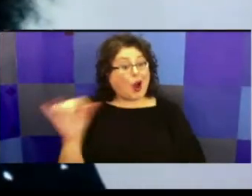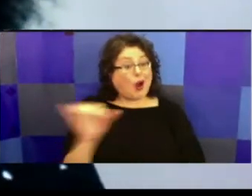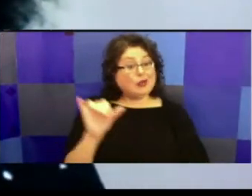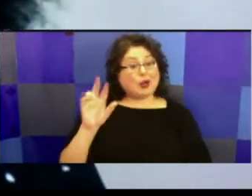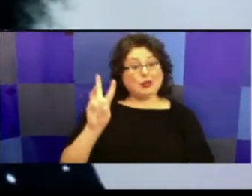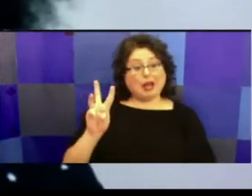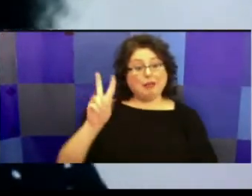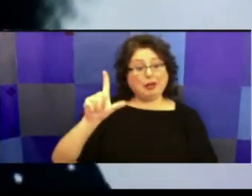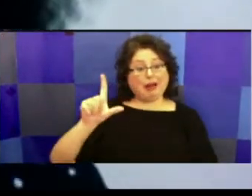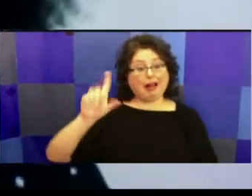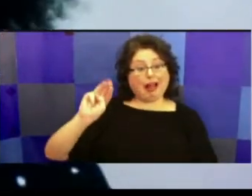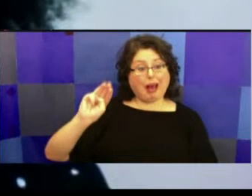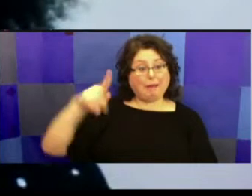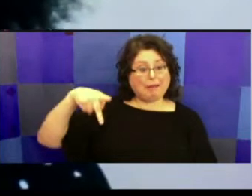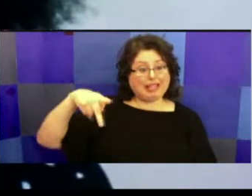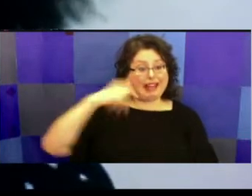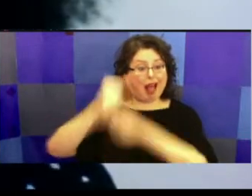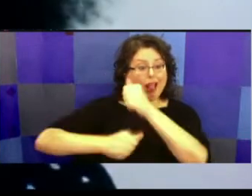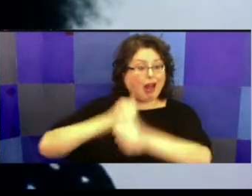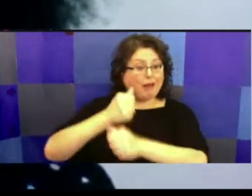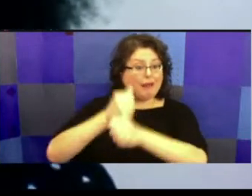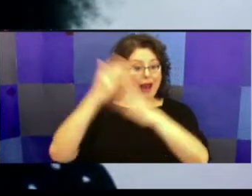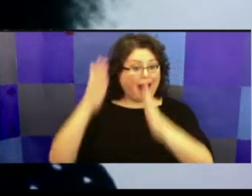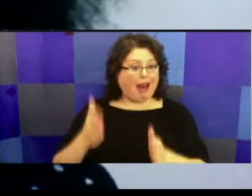WLMP alumni members.